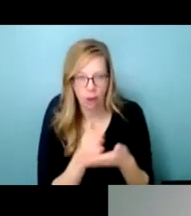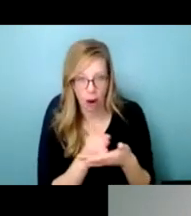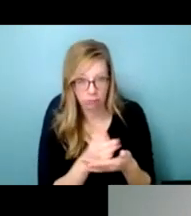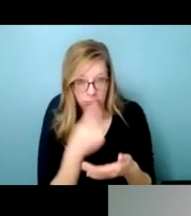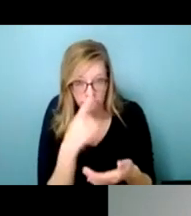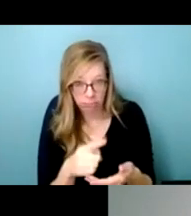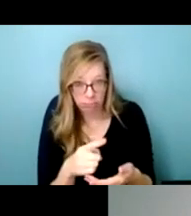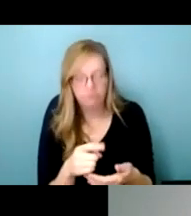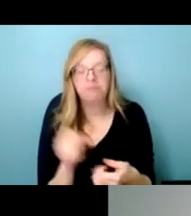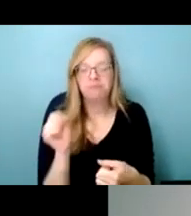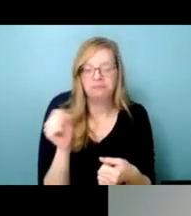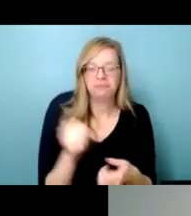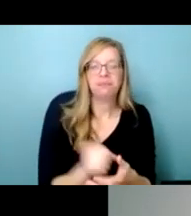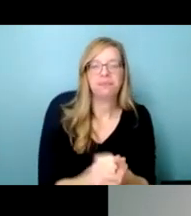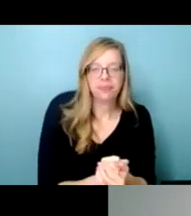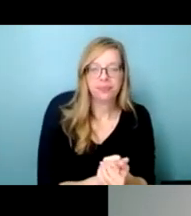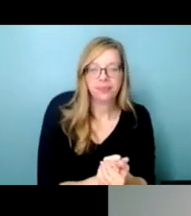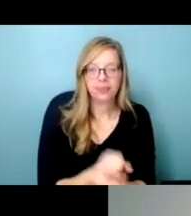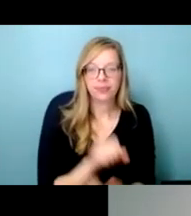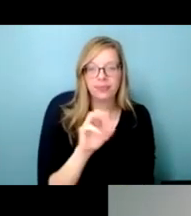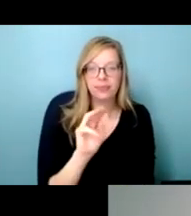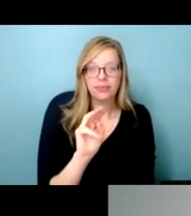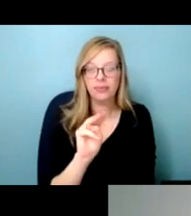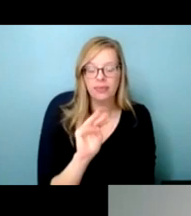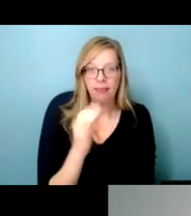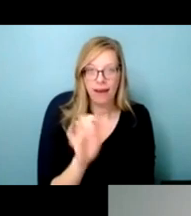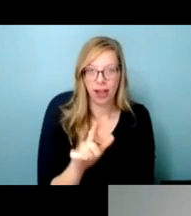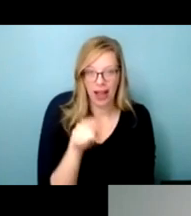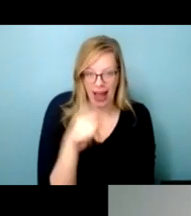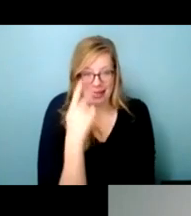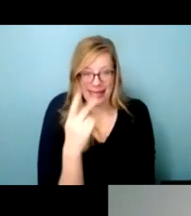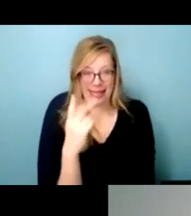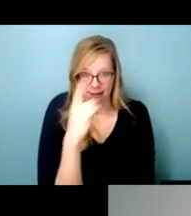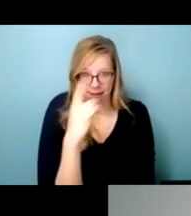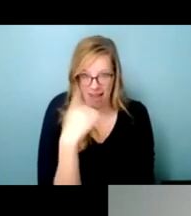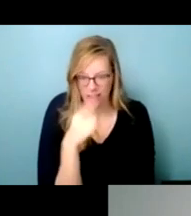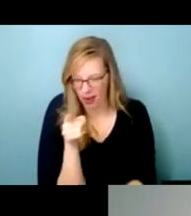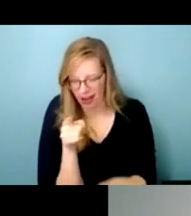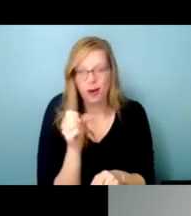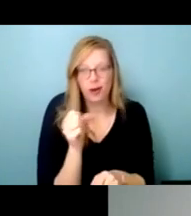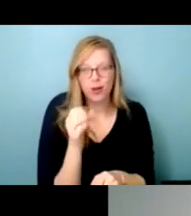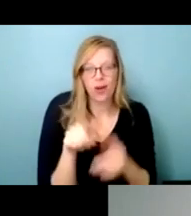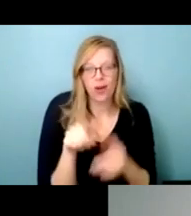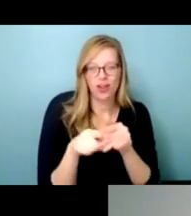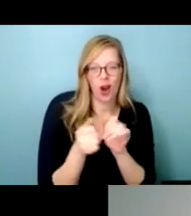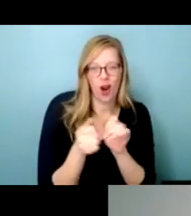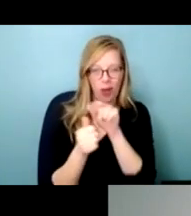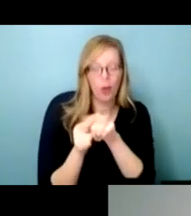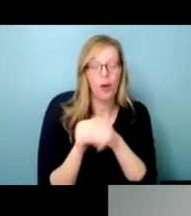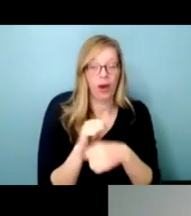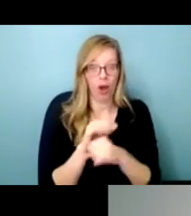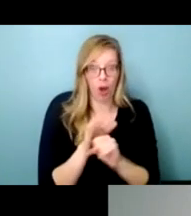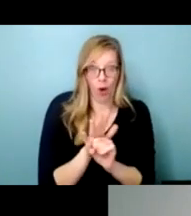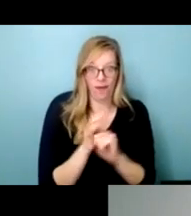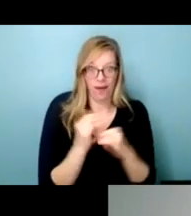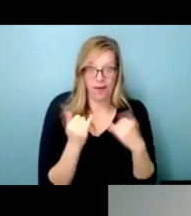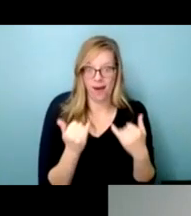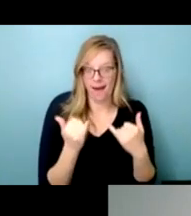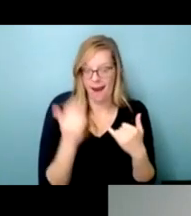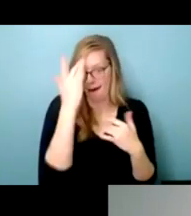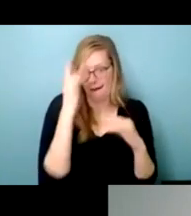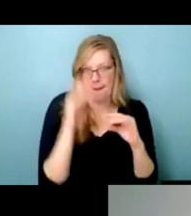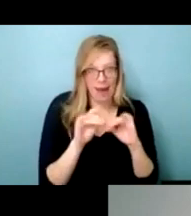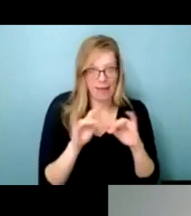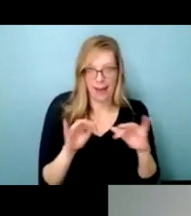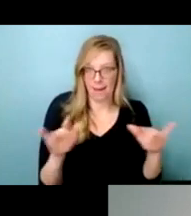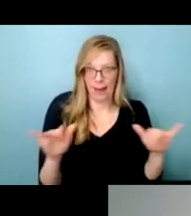So, Michael, again, because you're in front of me, I'll start with you. So COVID, right? We're in the middle of a pandemic, and we know that we've had to